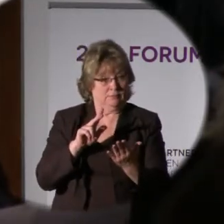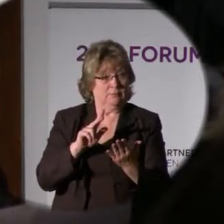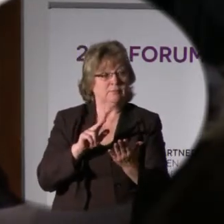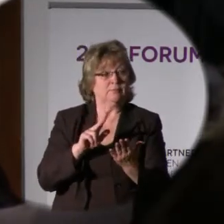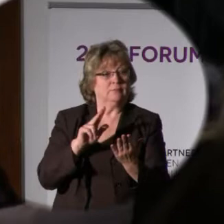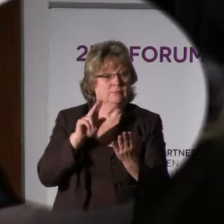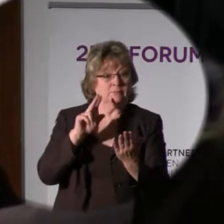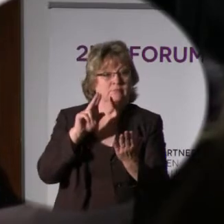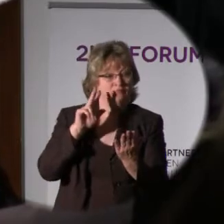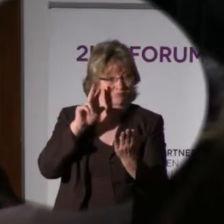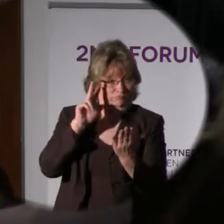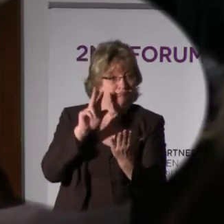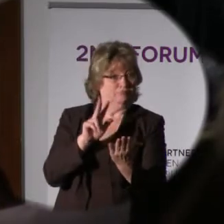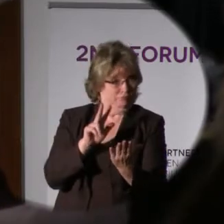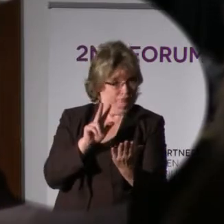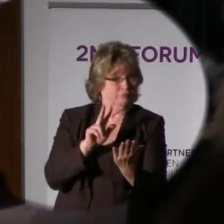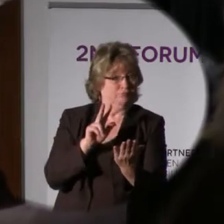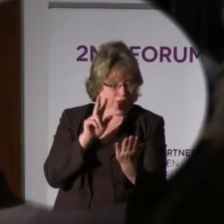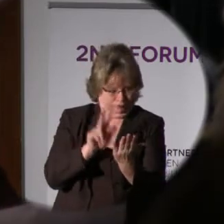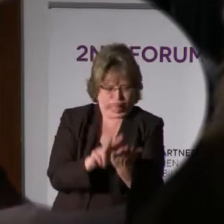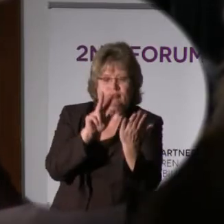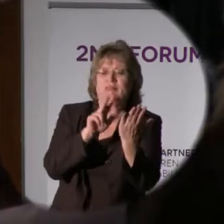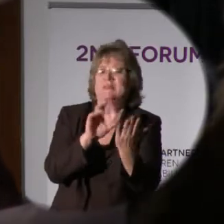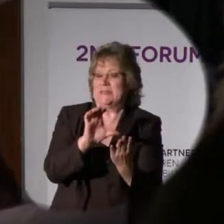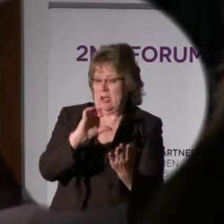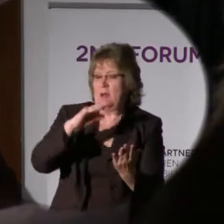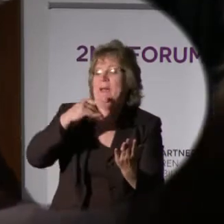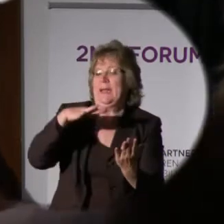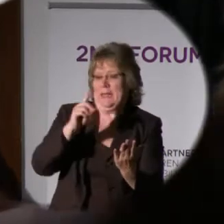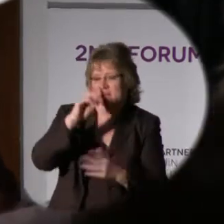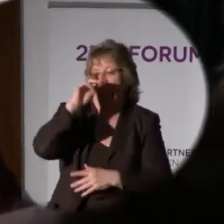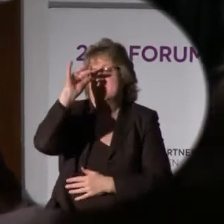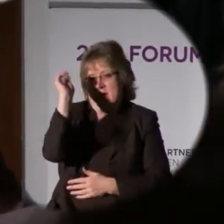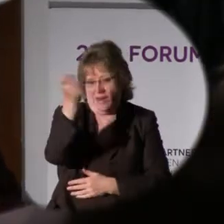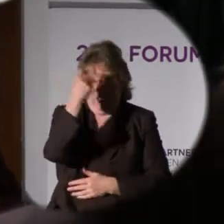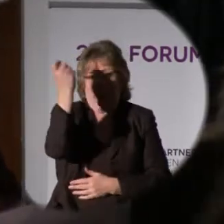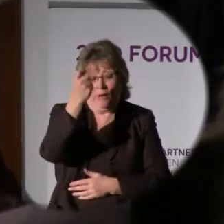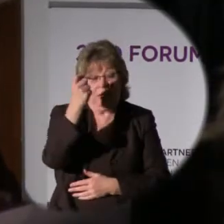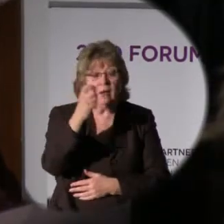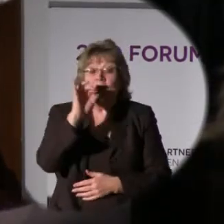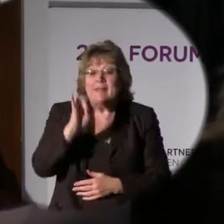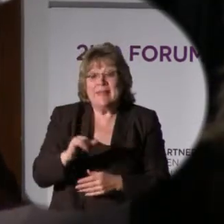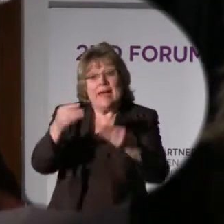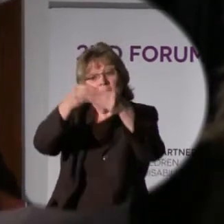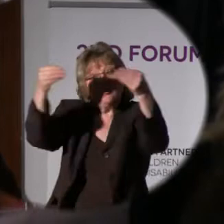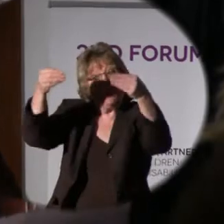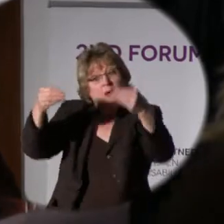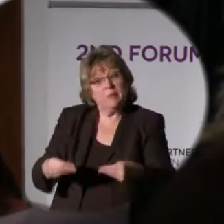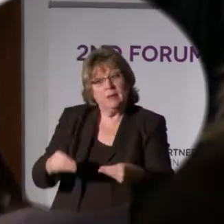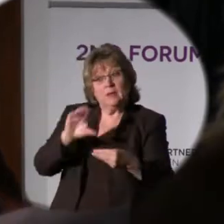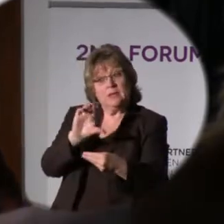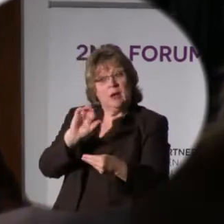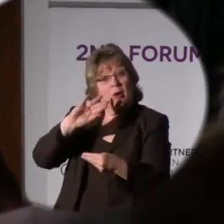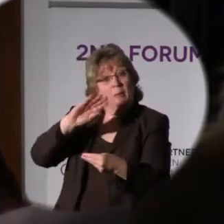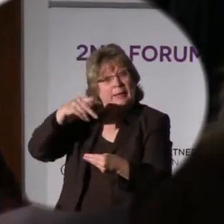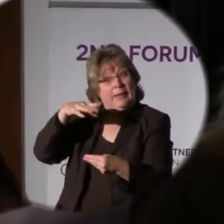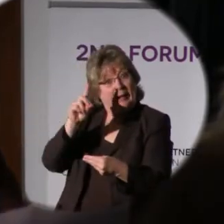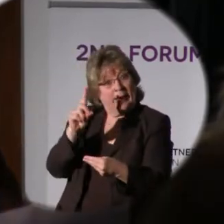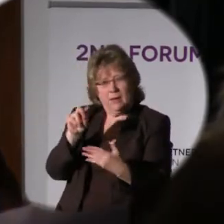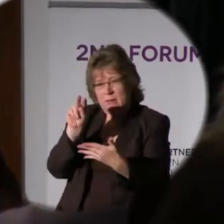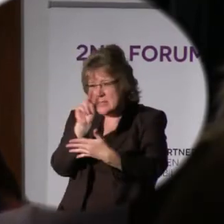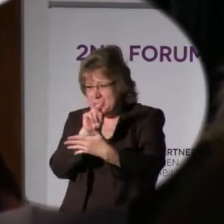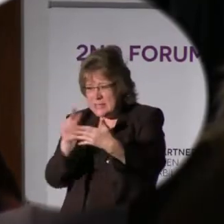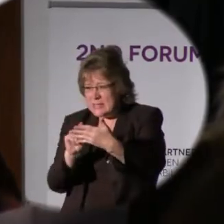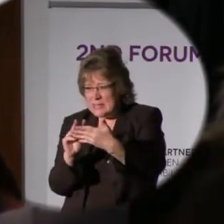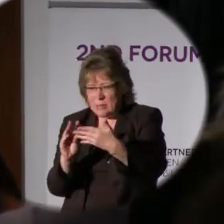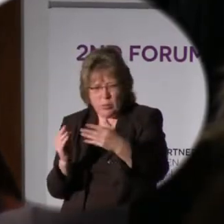the implementation of disability-inclusive programs. In summary, the following are some of the milestones achieved in